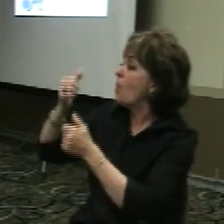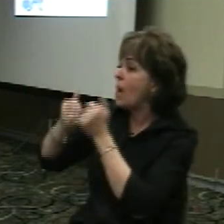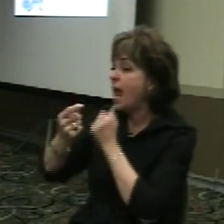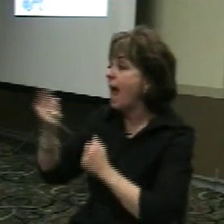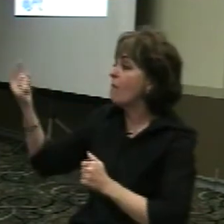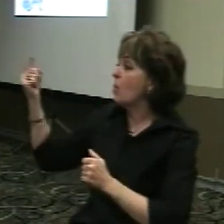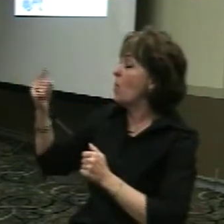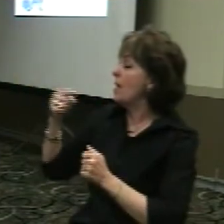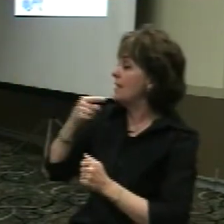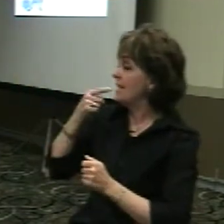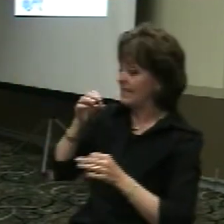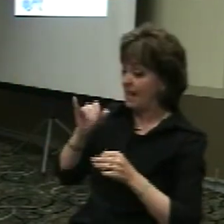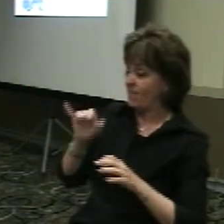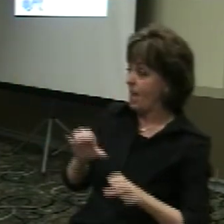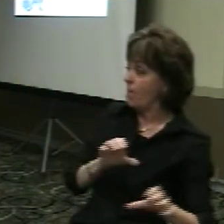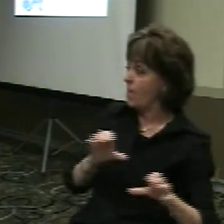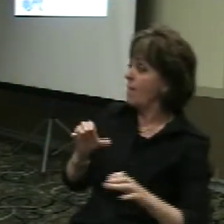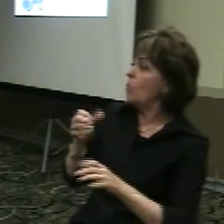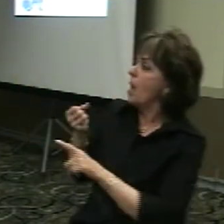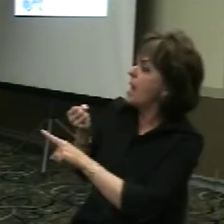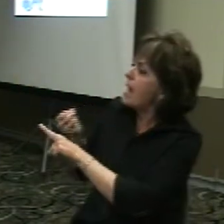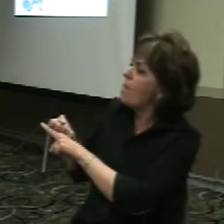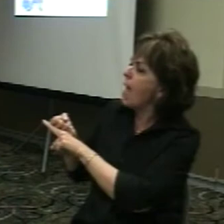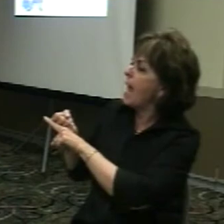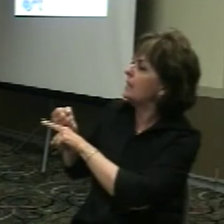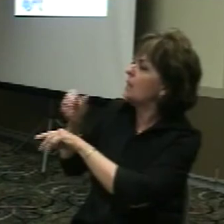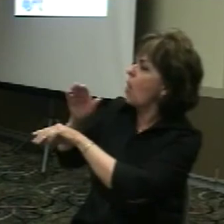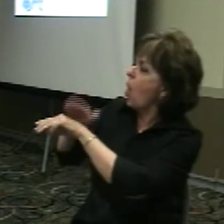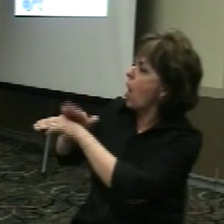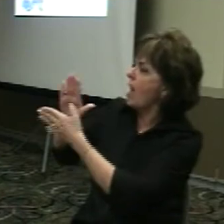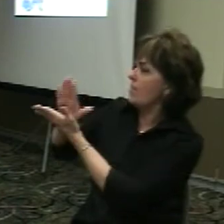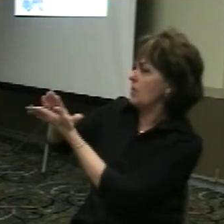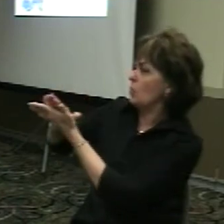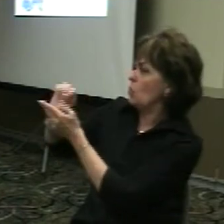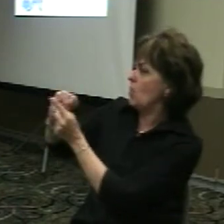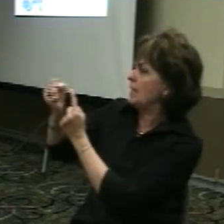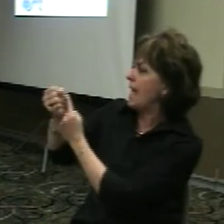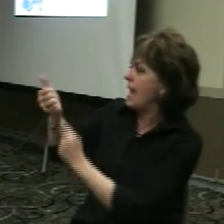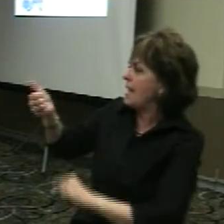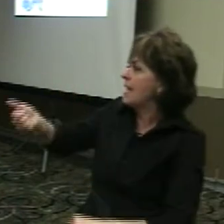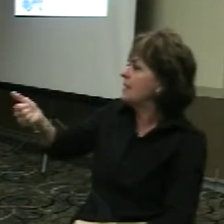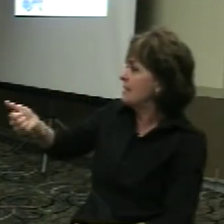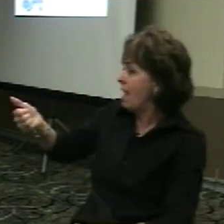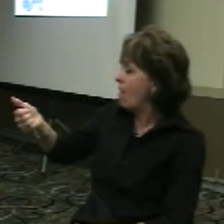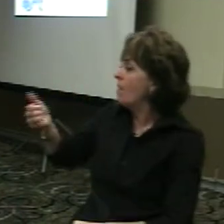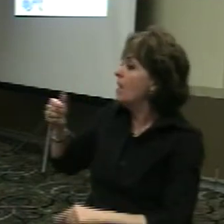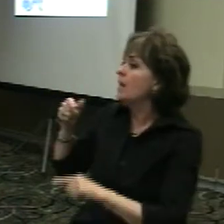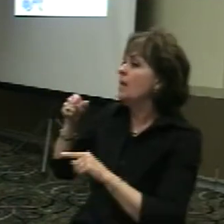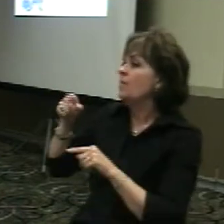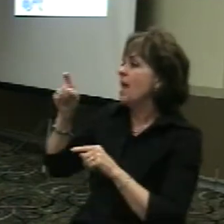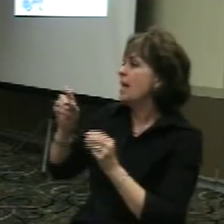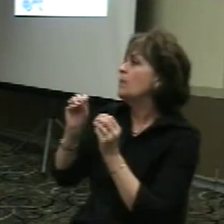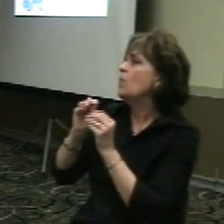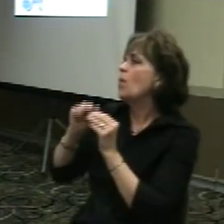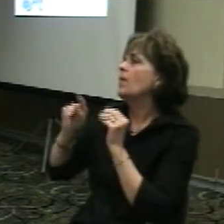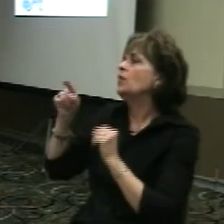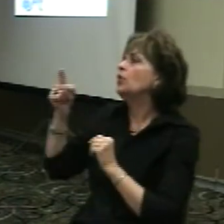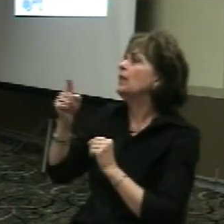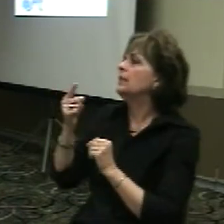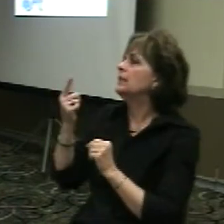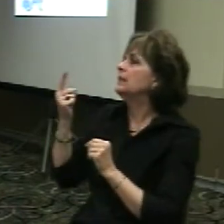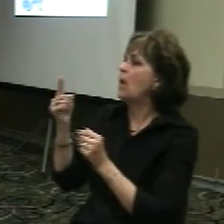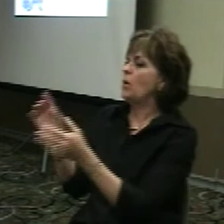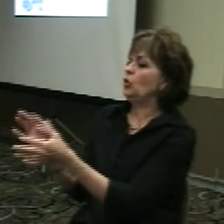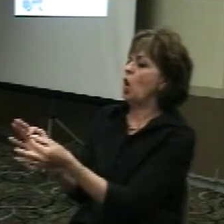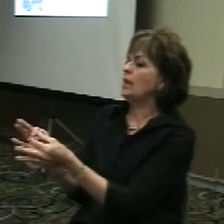if the behavior has an impact in the school setting, All right, now that's got to be more than just somebody